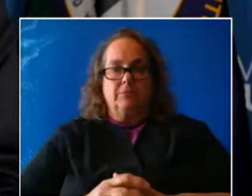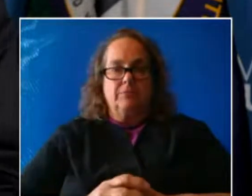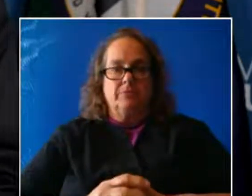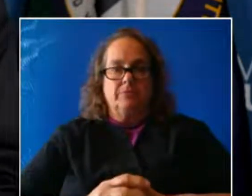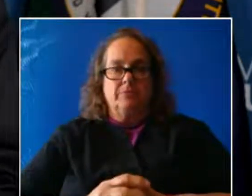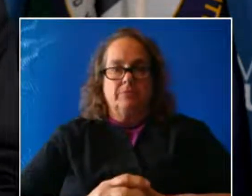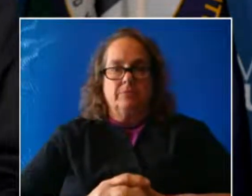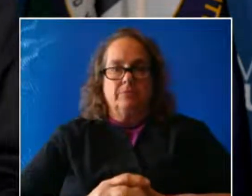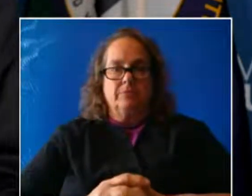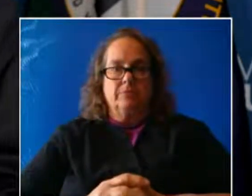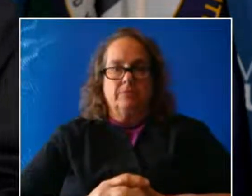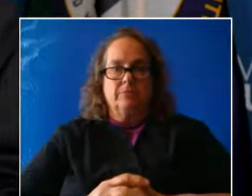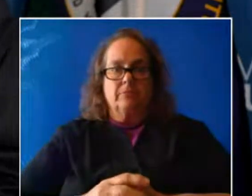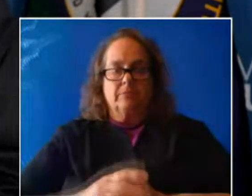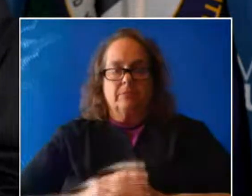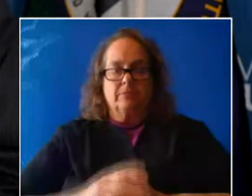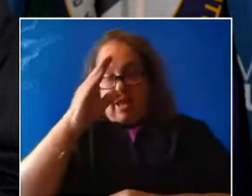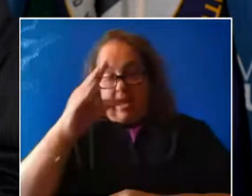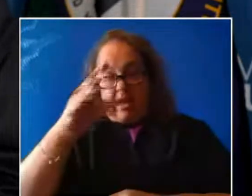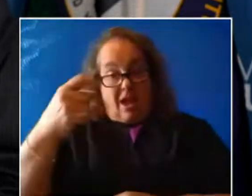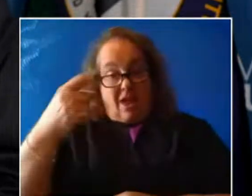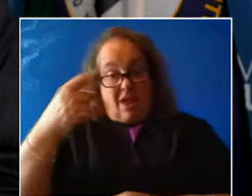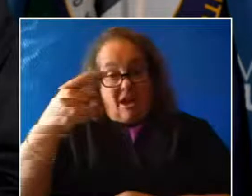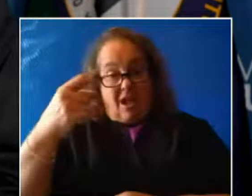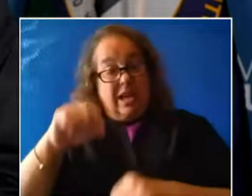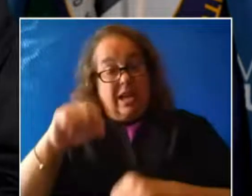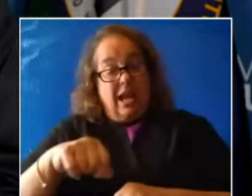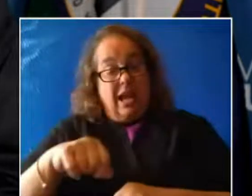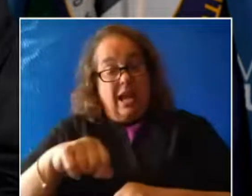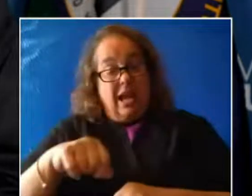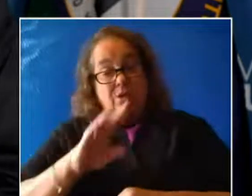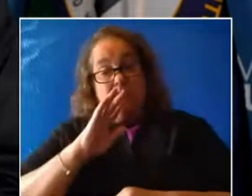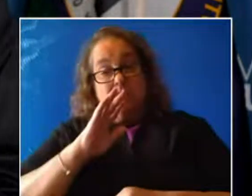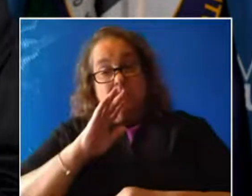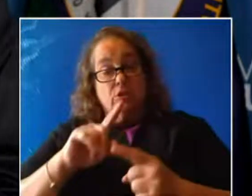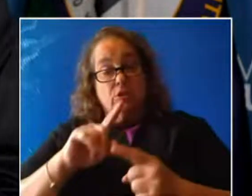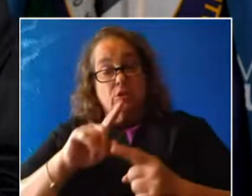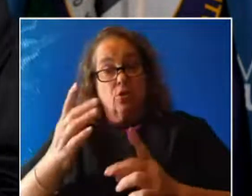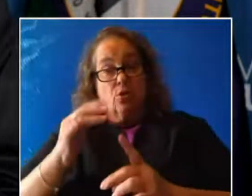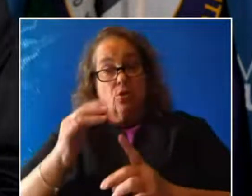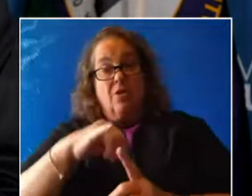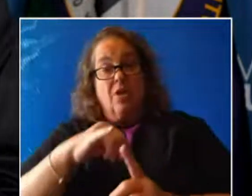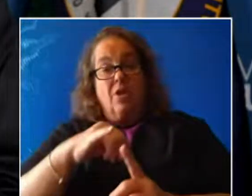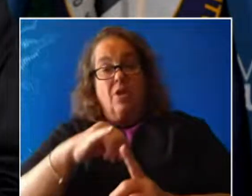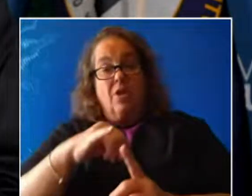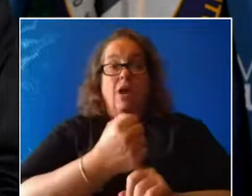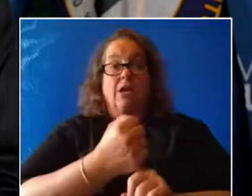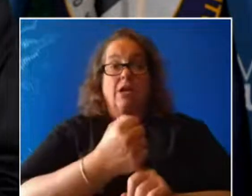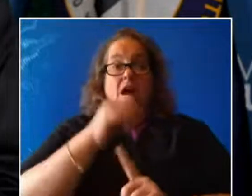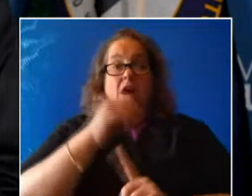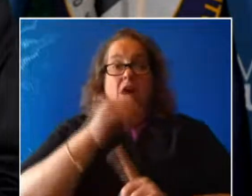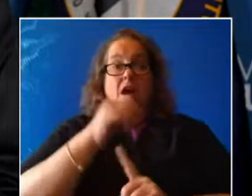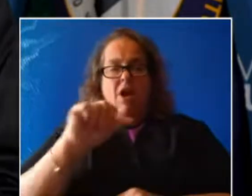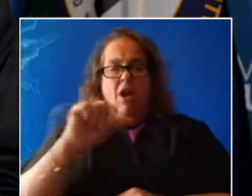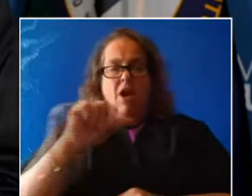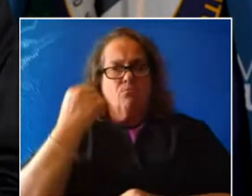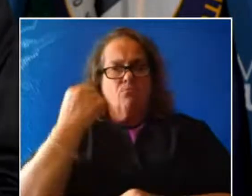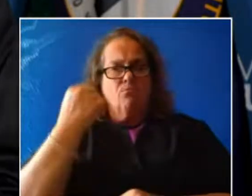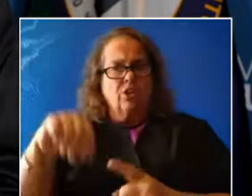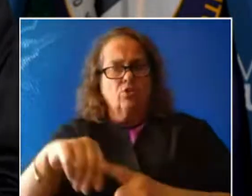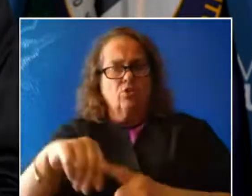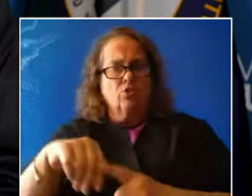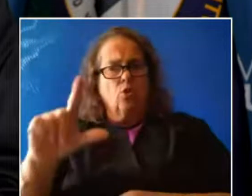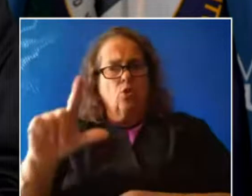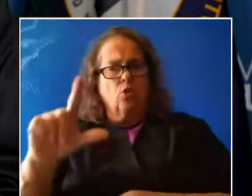Hi, Governor. Can you speak to the arrest of a protester in Louisville yesterday and the criticism that that's received?